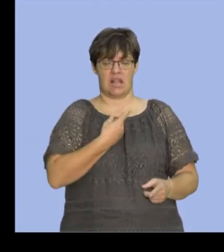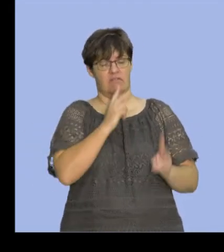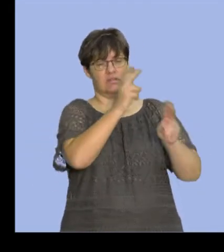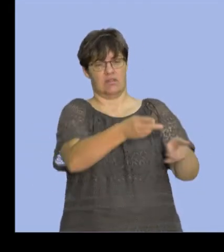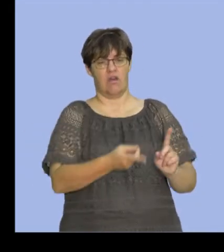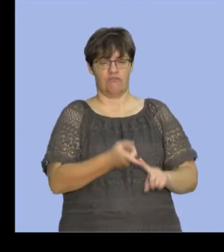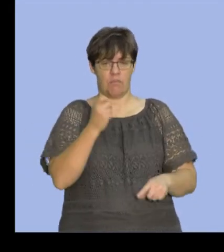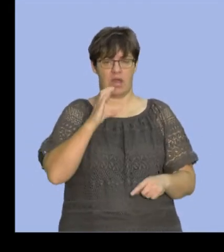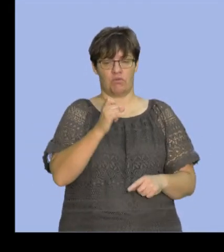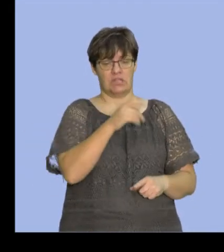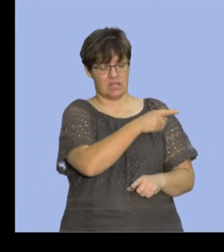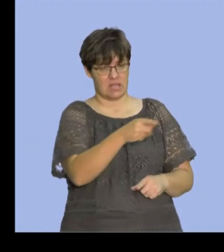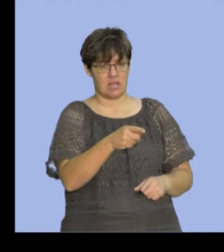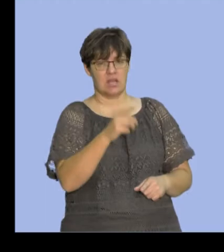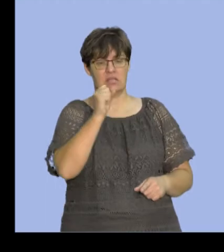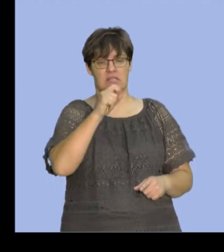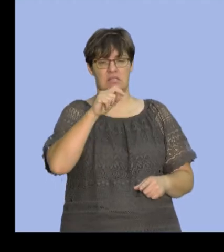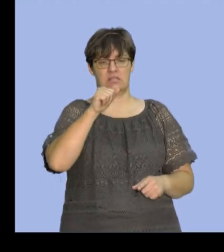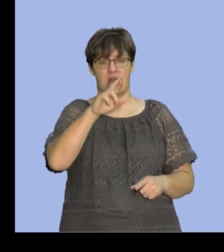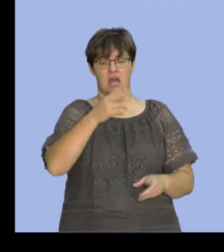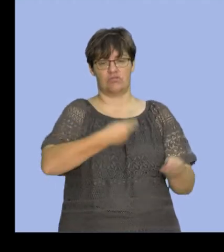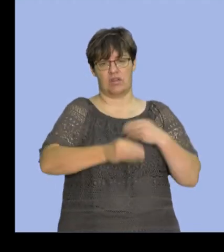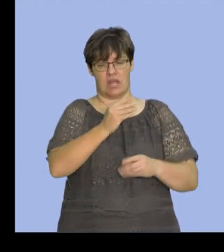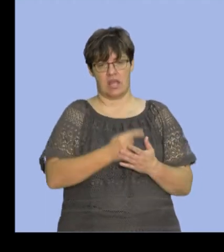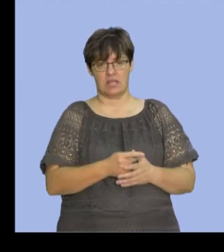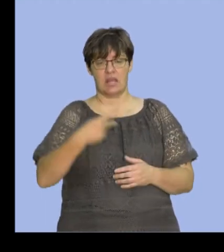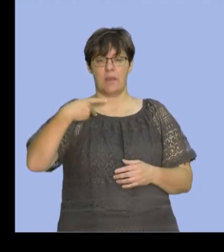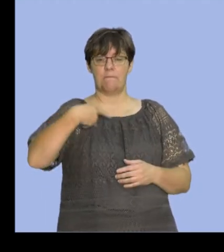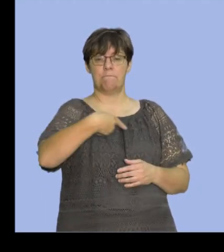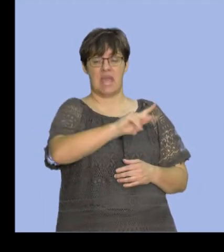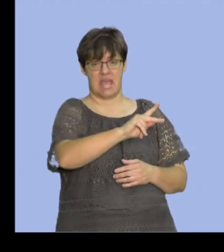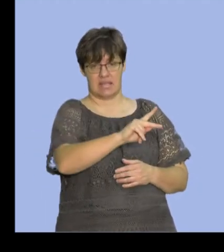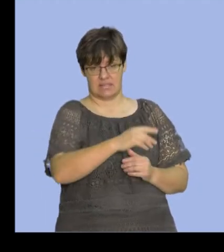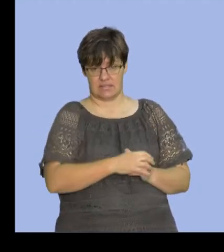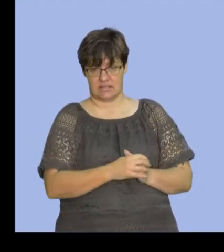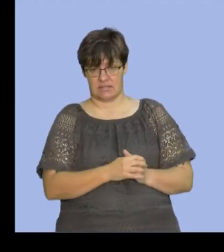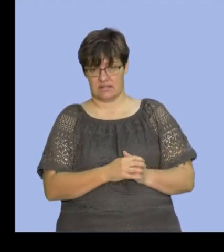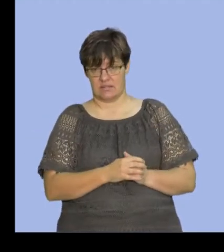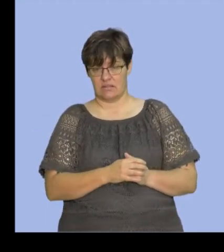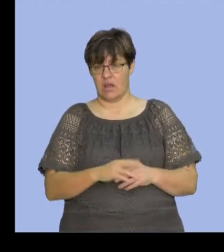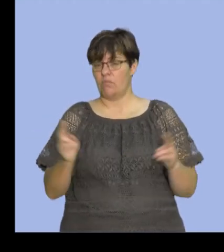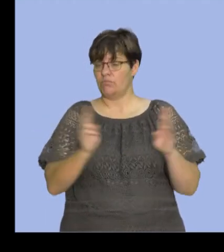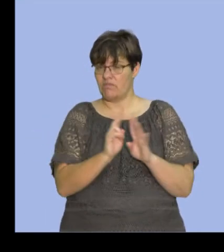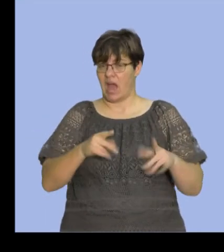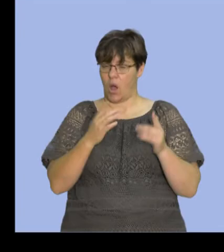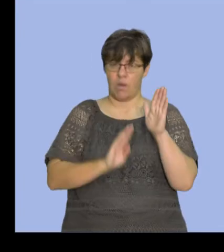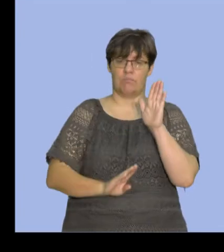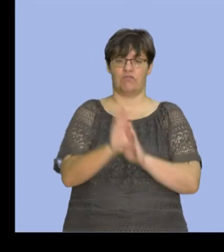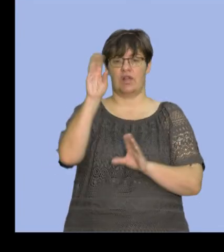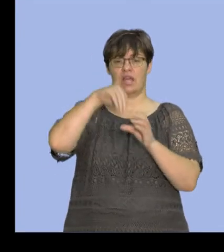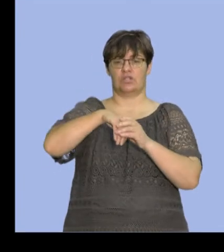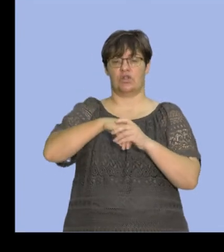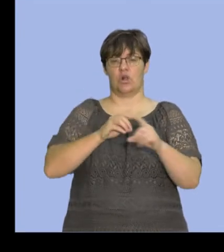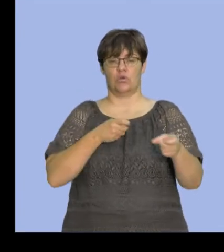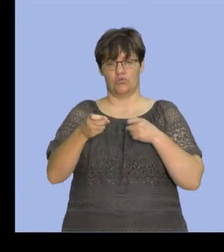from the creditors. Star Traders had then paid for these goods here. Briefly explain how you could improve the internal